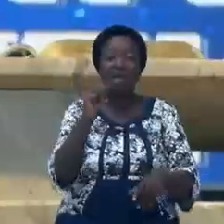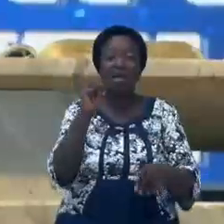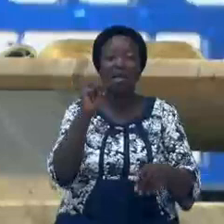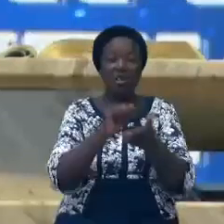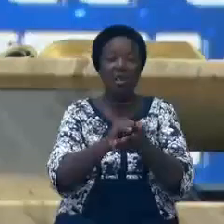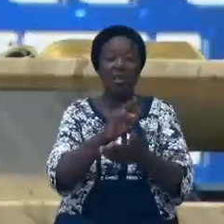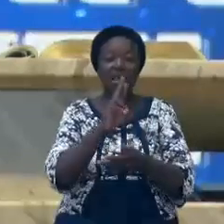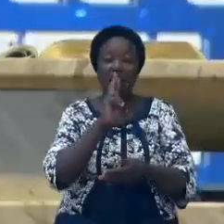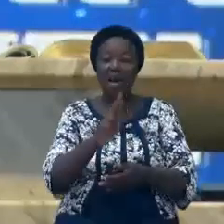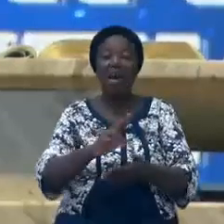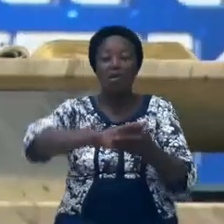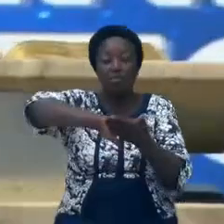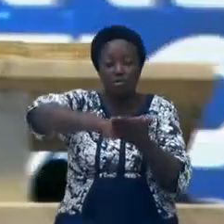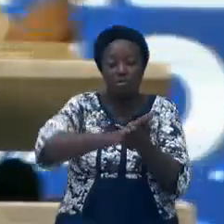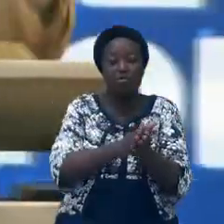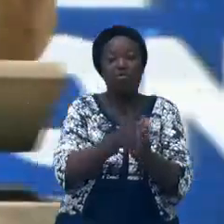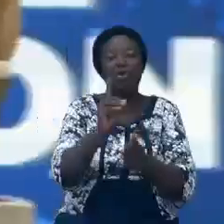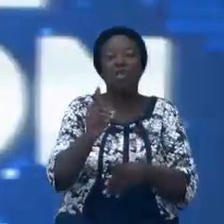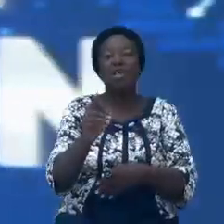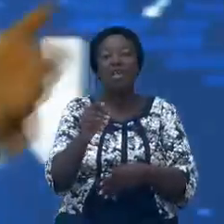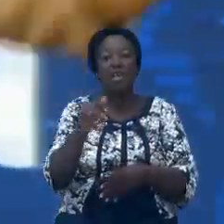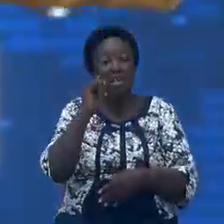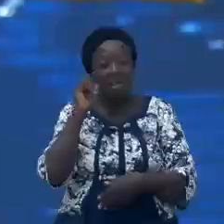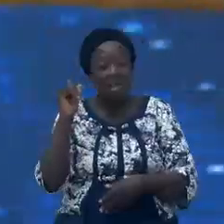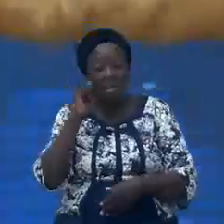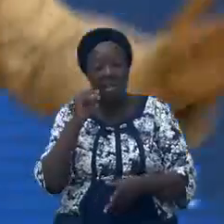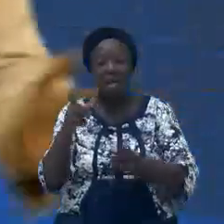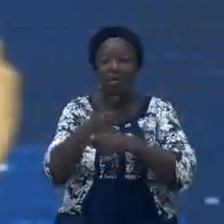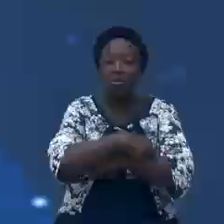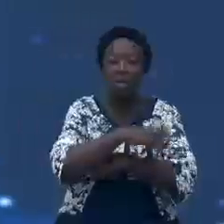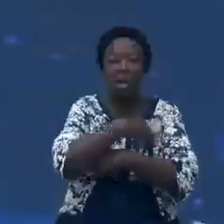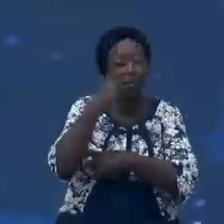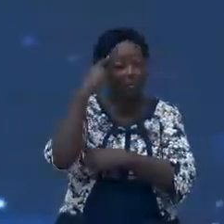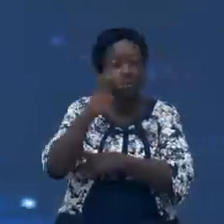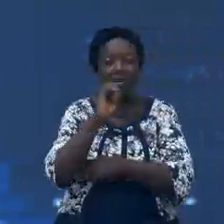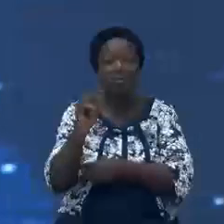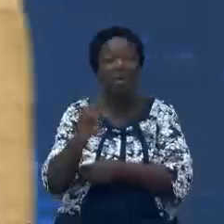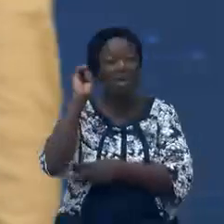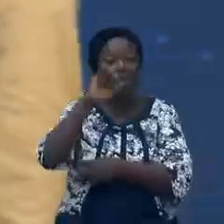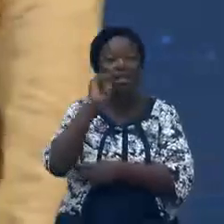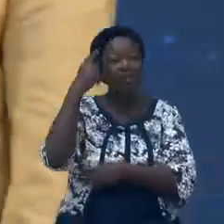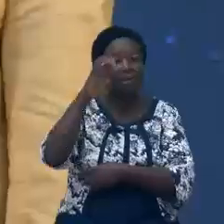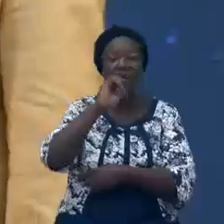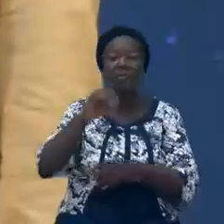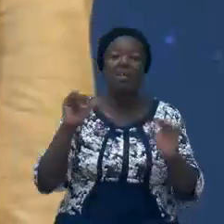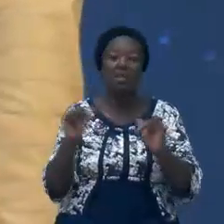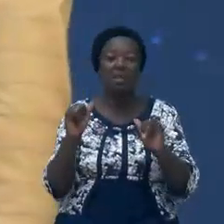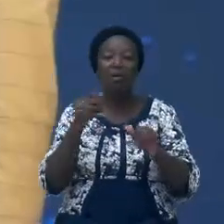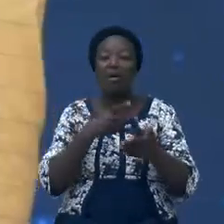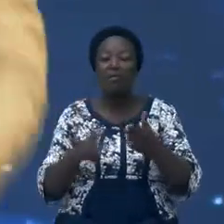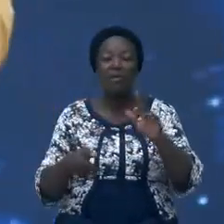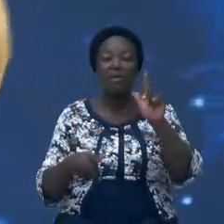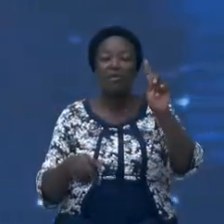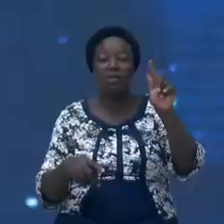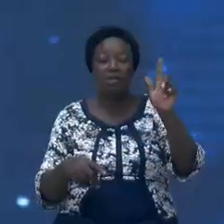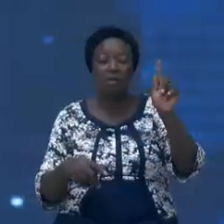liberty them that are bruised. Yesterday, today, and forever is forever the